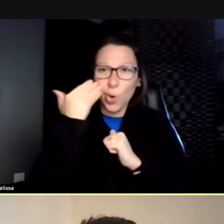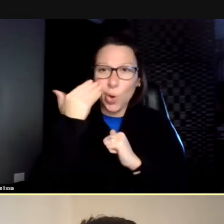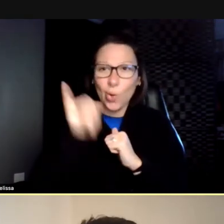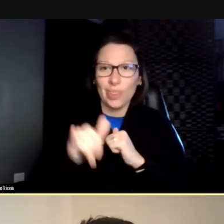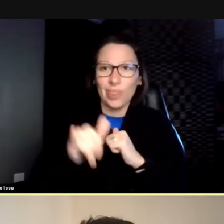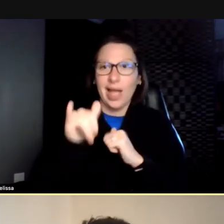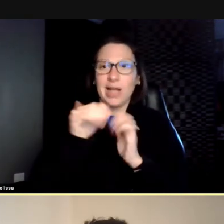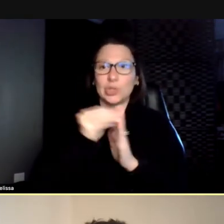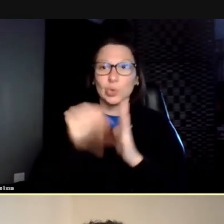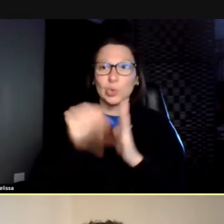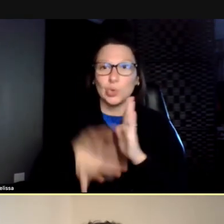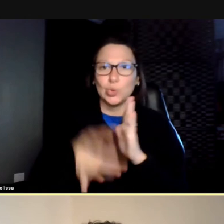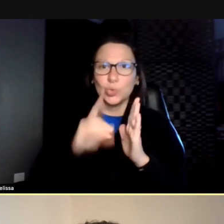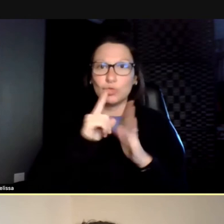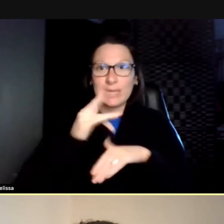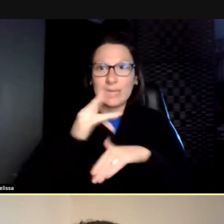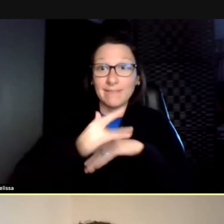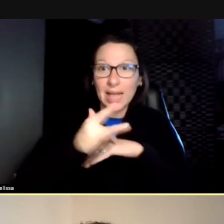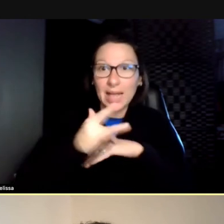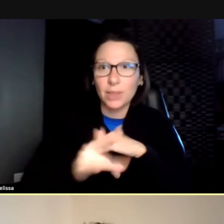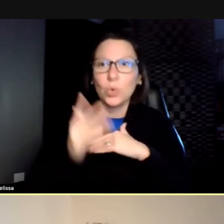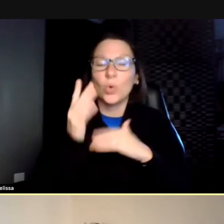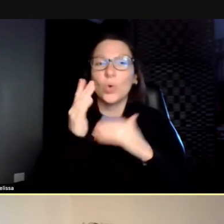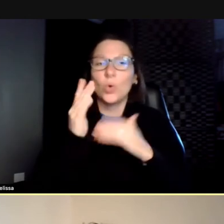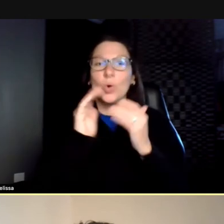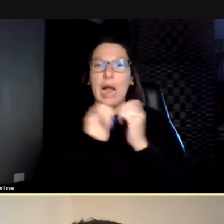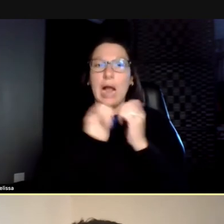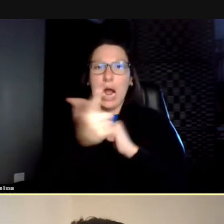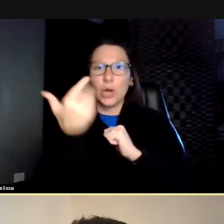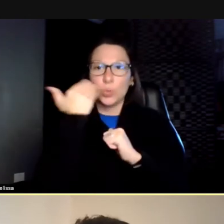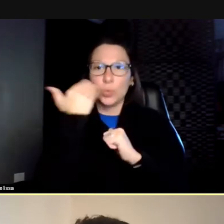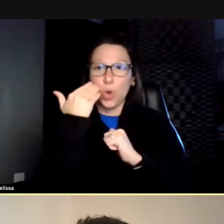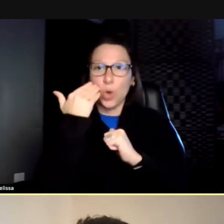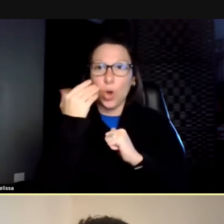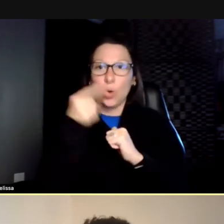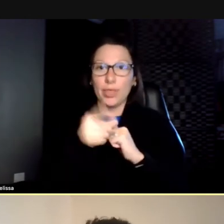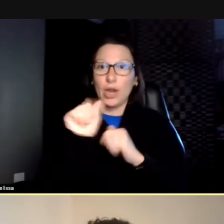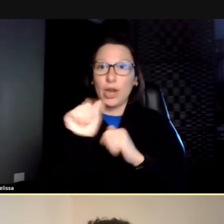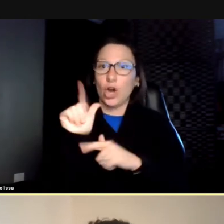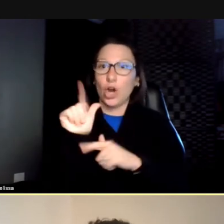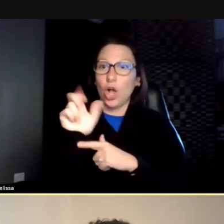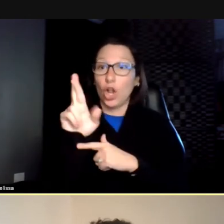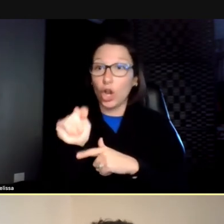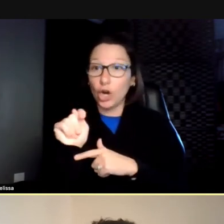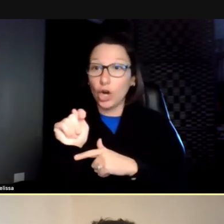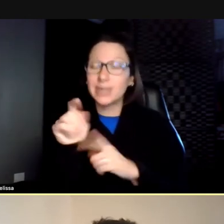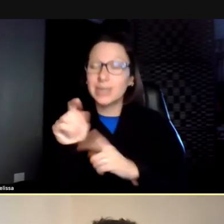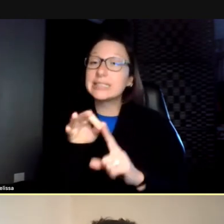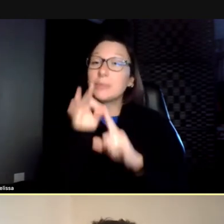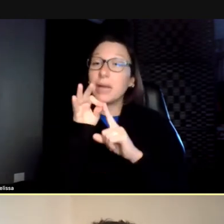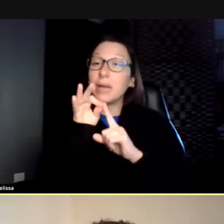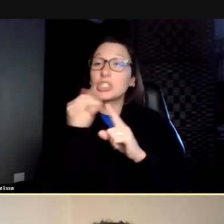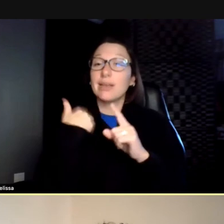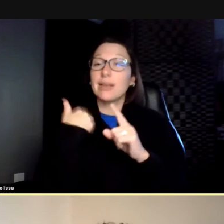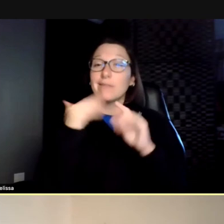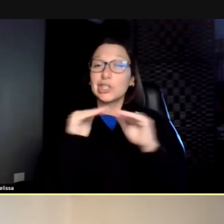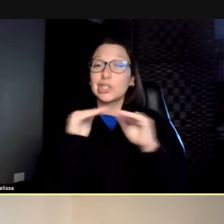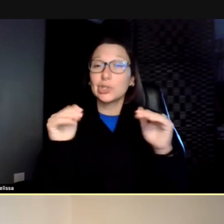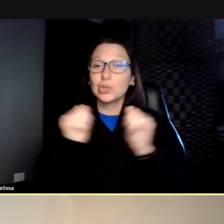for learning? How can you tell that the child is alert, especially when we have children with complex healthcare